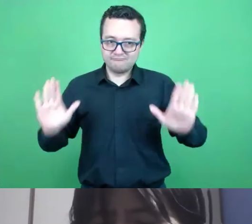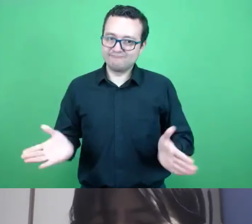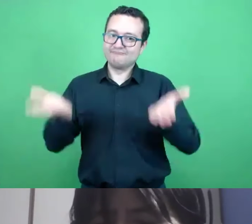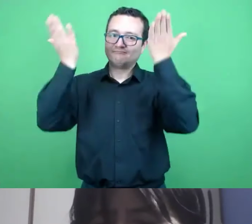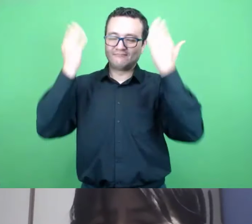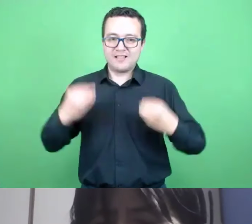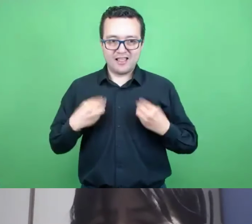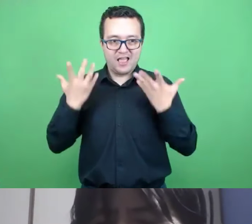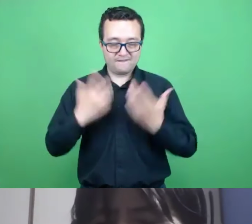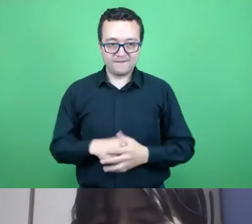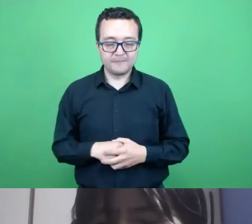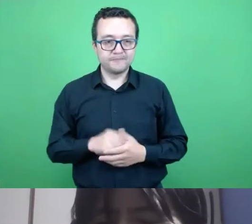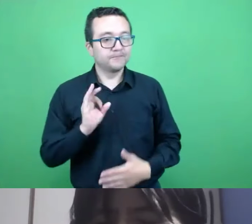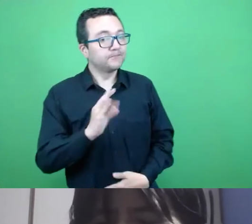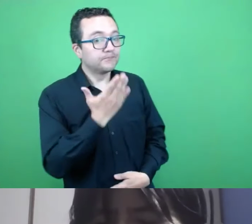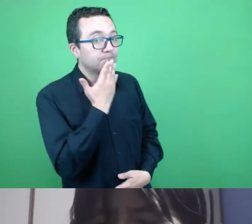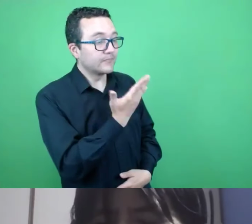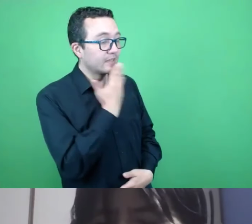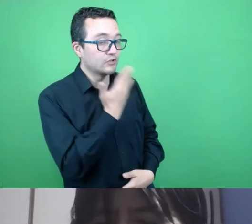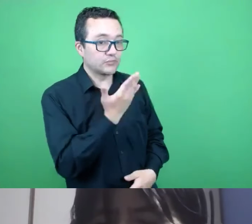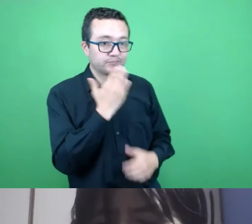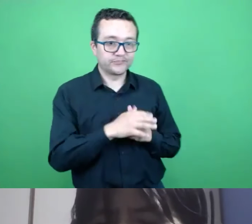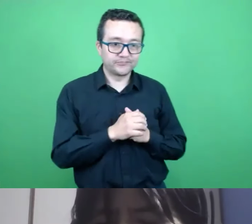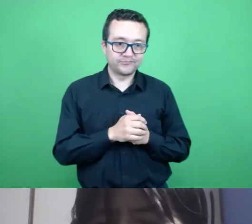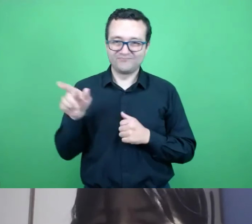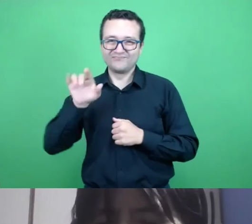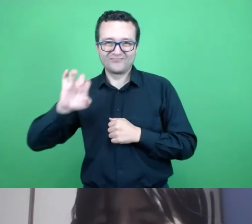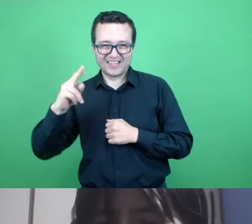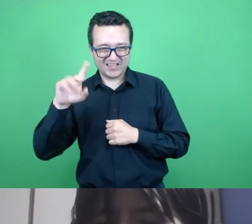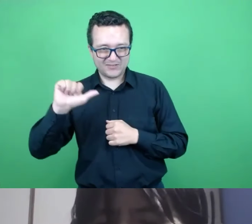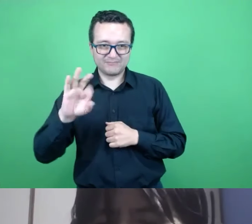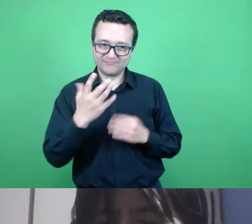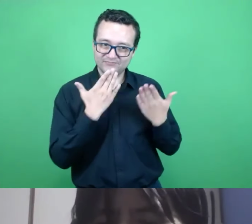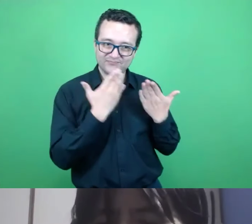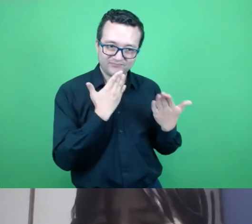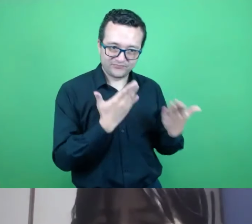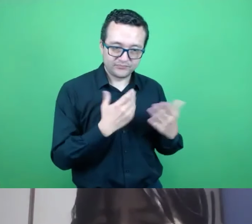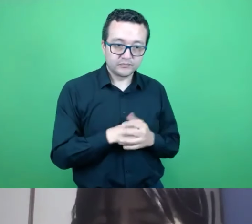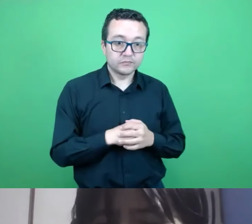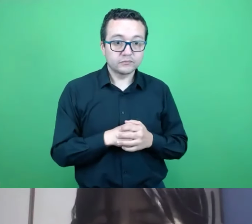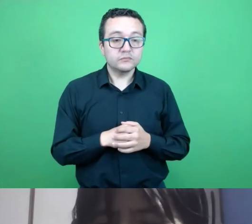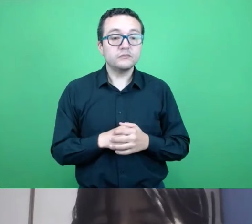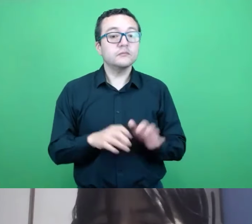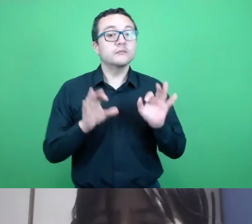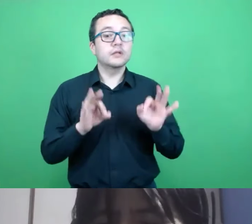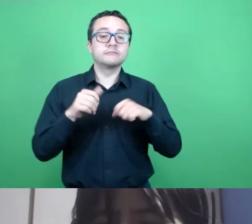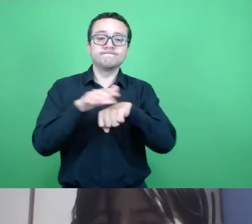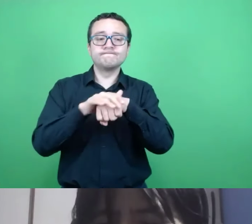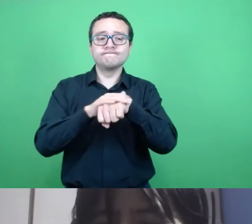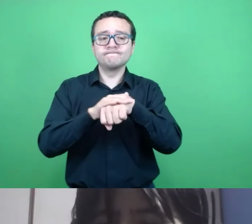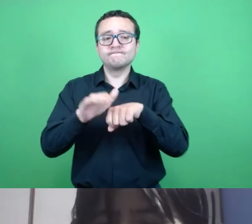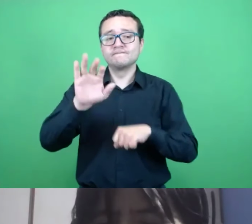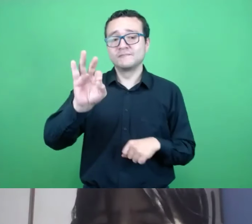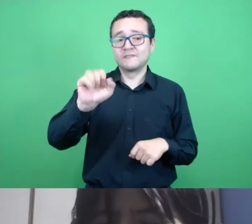Thank you so much, Pauline. I'm sorry, Fatuma, I'll come to you. We just want to make sure we give the opportunity